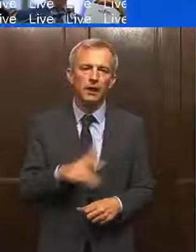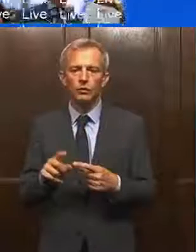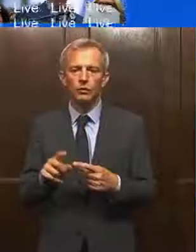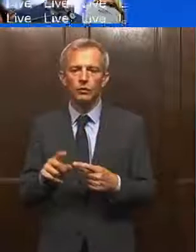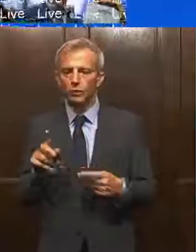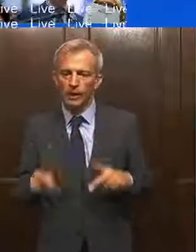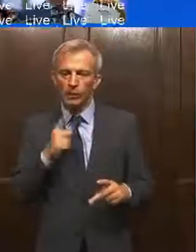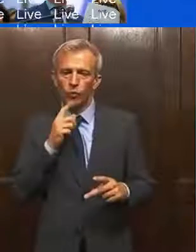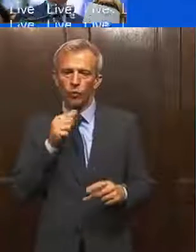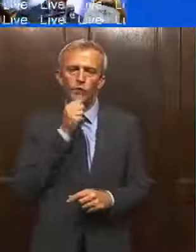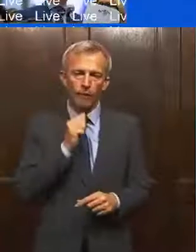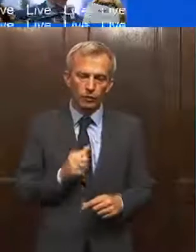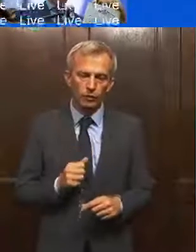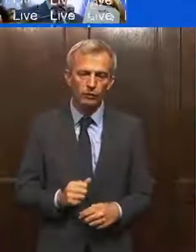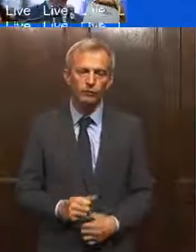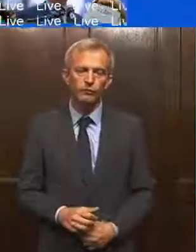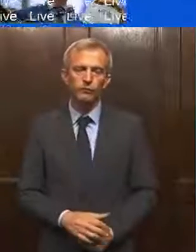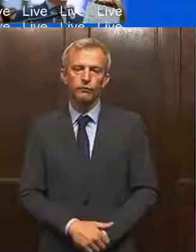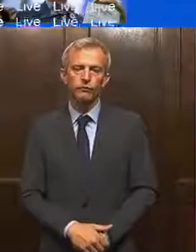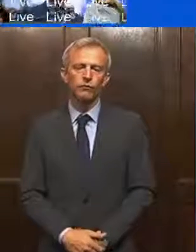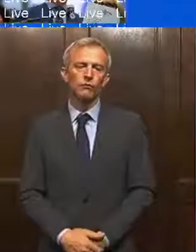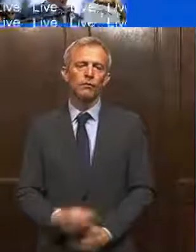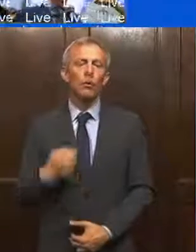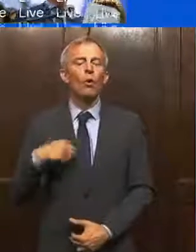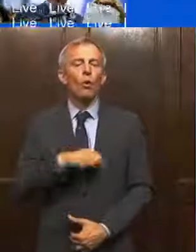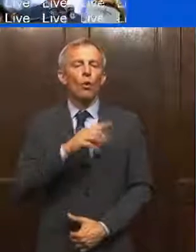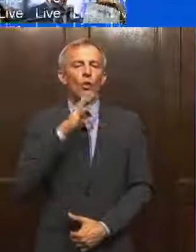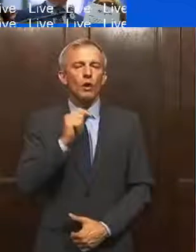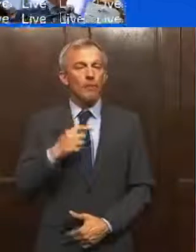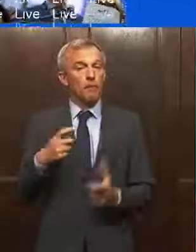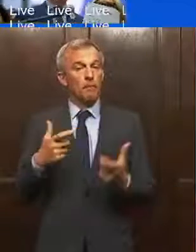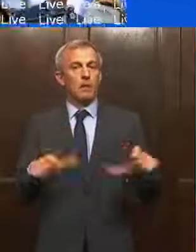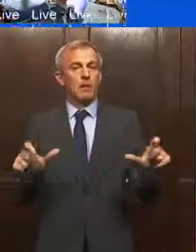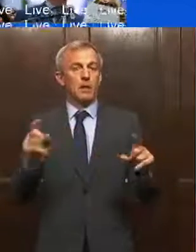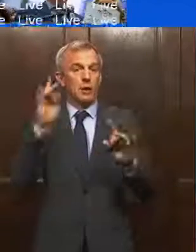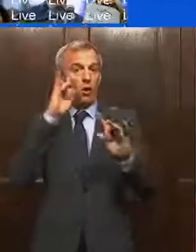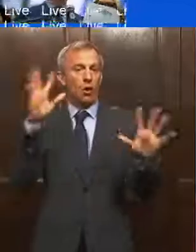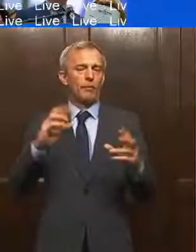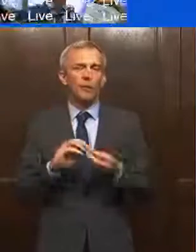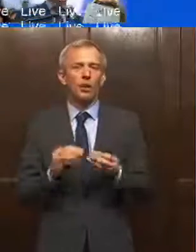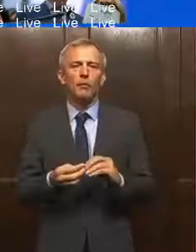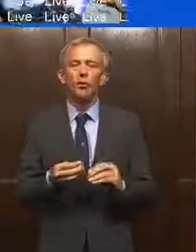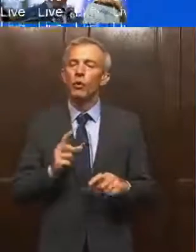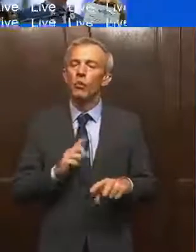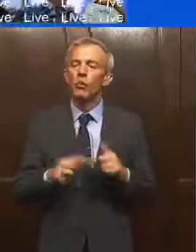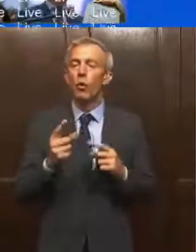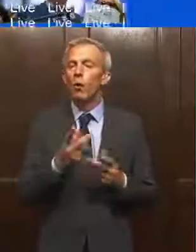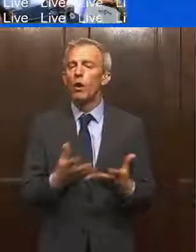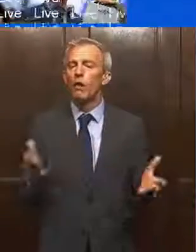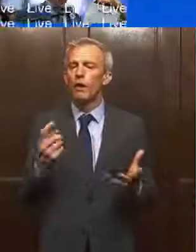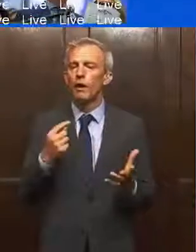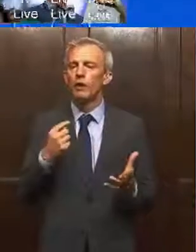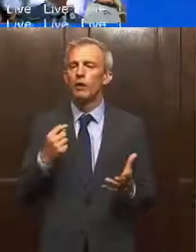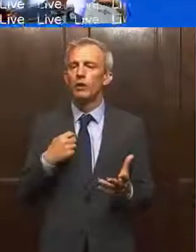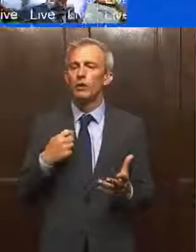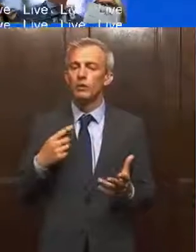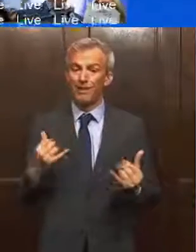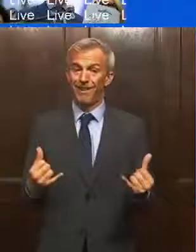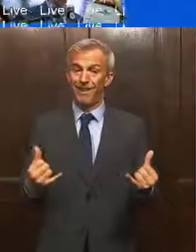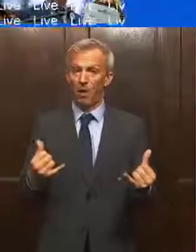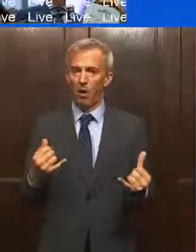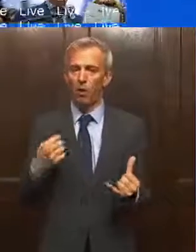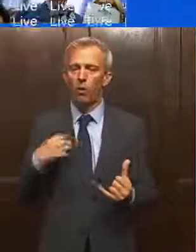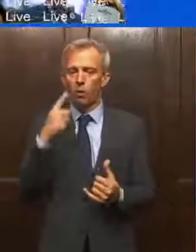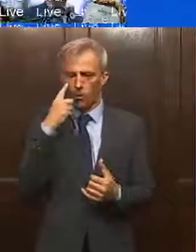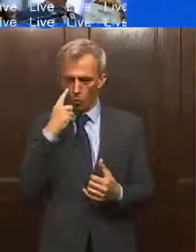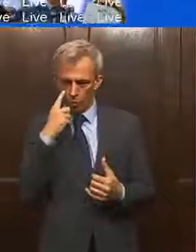that we've lost. These are big, alarming numbers, but what we are witnessing is as much a reflection of detection, our